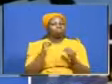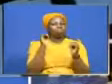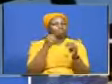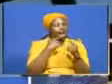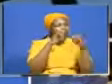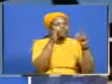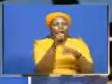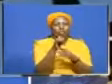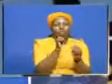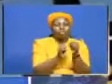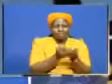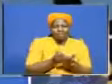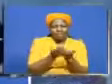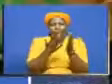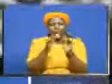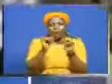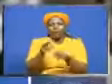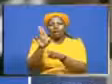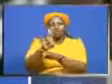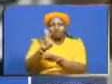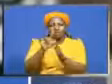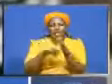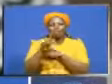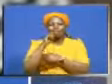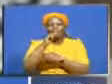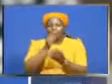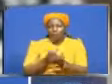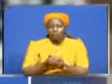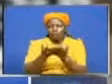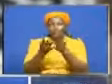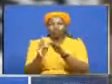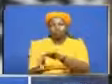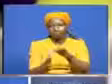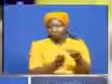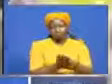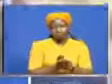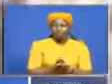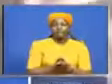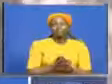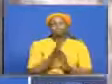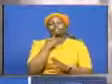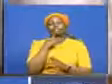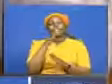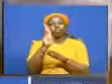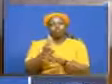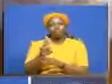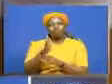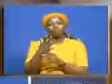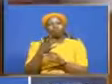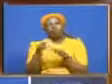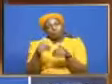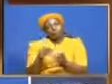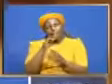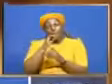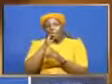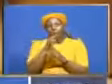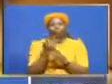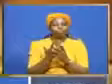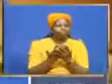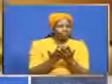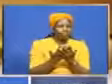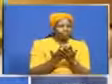for its McPlant line of products. Barclays Bank forecasts that consumption of meat alternatives might be worth